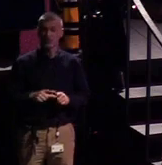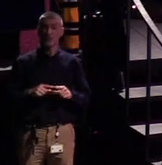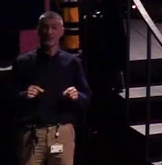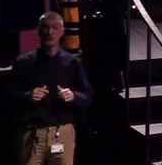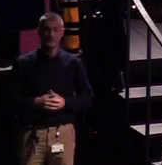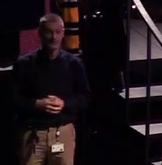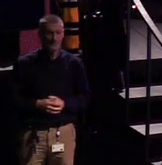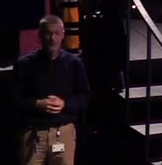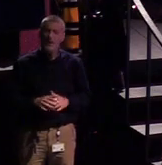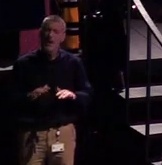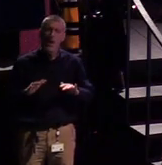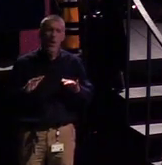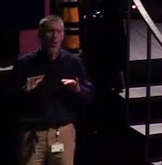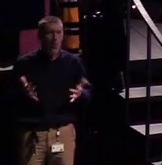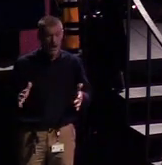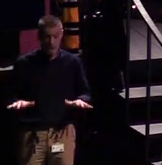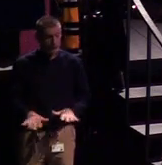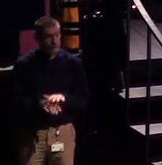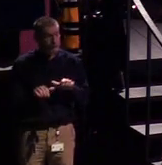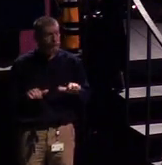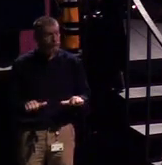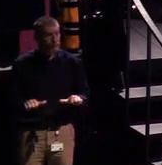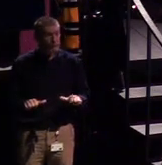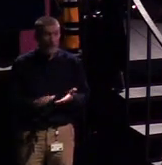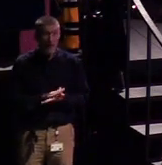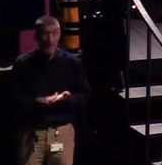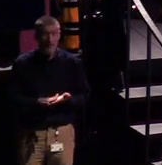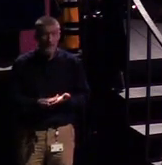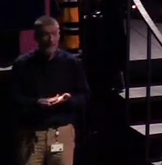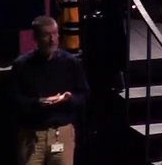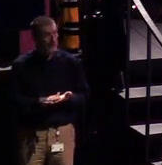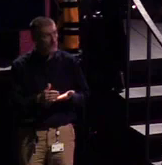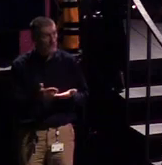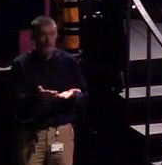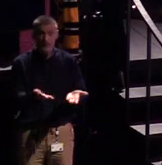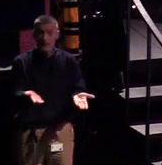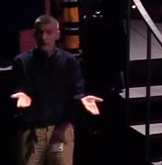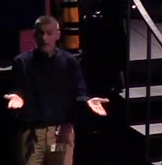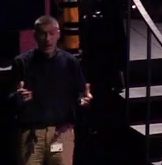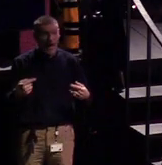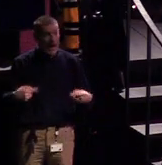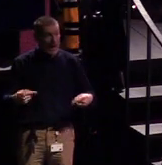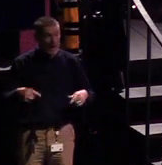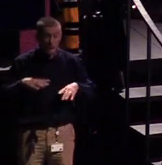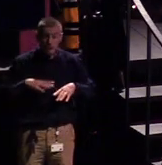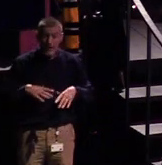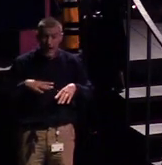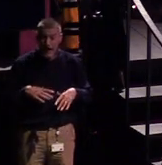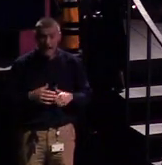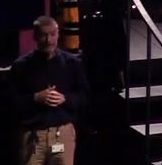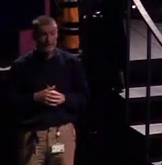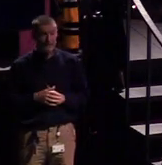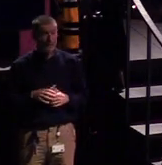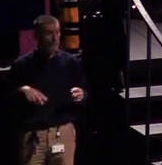when they're done right biscuit they give the whole audience permission to relax move about and